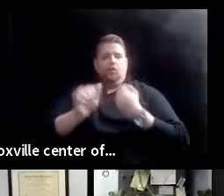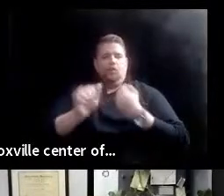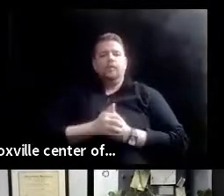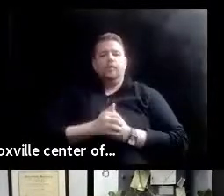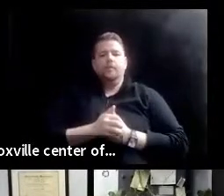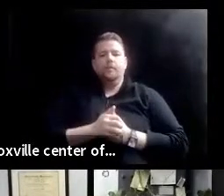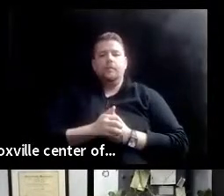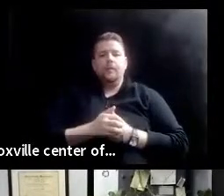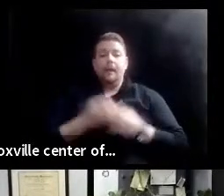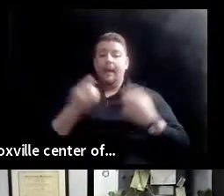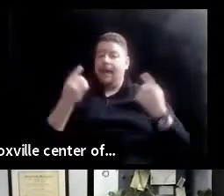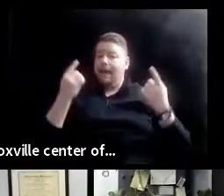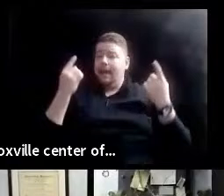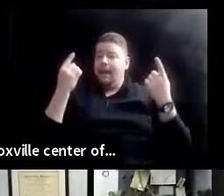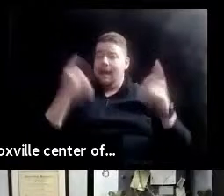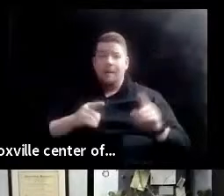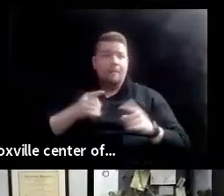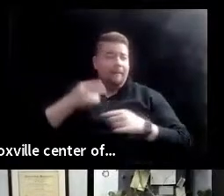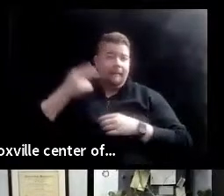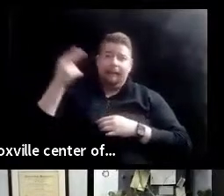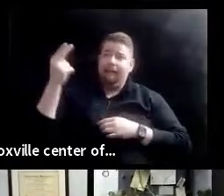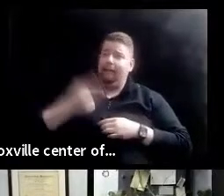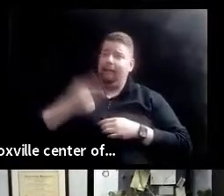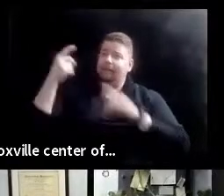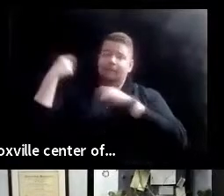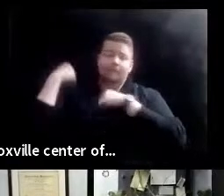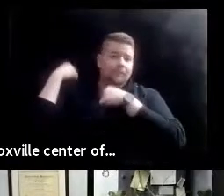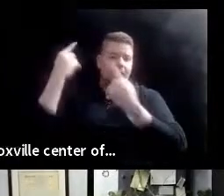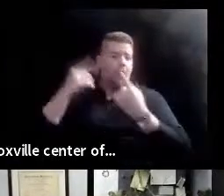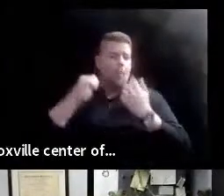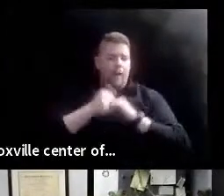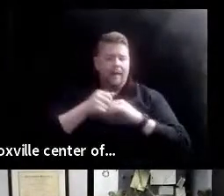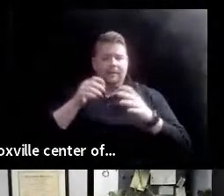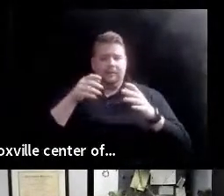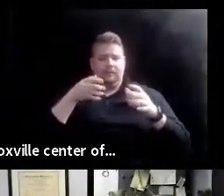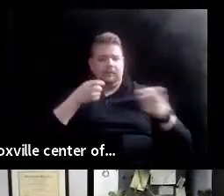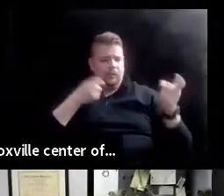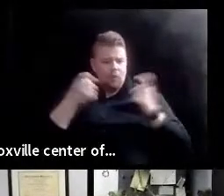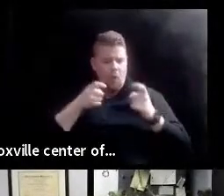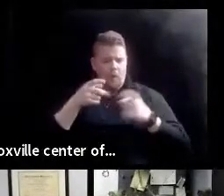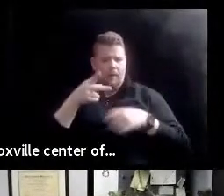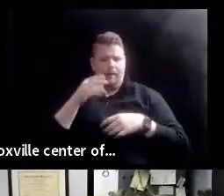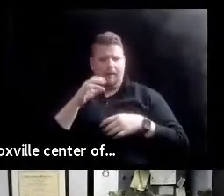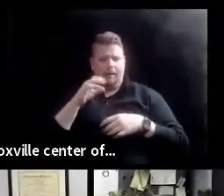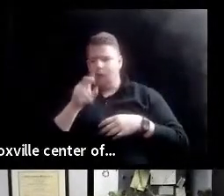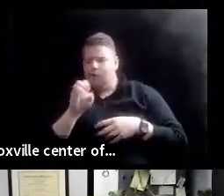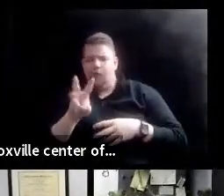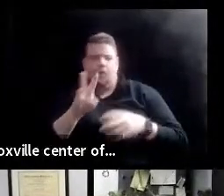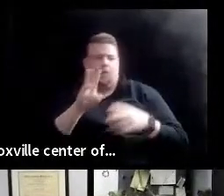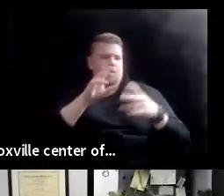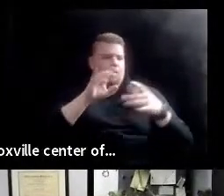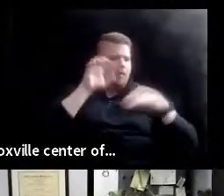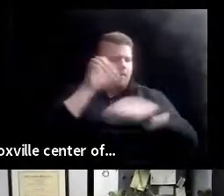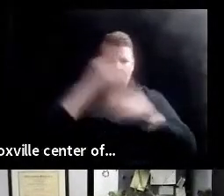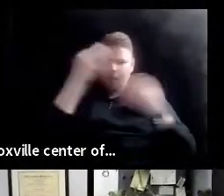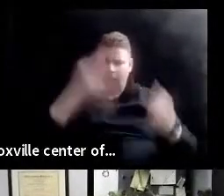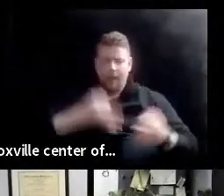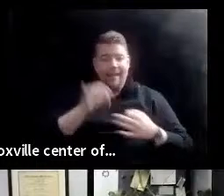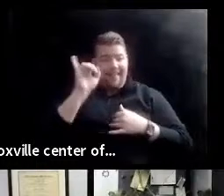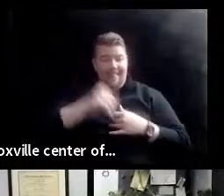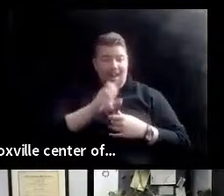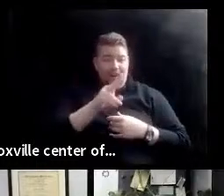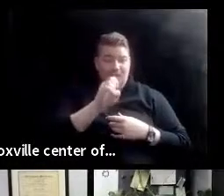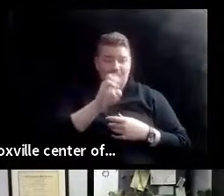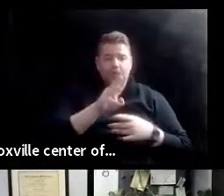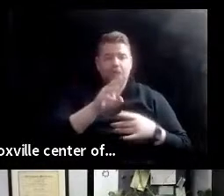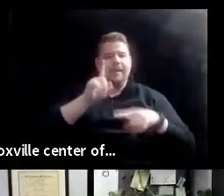When in history has anyone had the power to contain a virus? Prior lockdowns, curfews, and mandates have all proven this fact to be